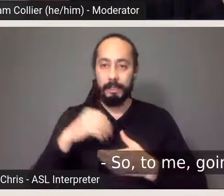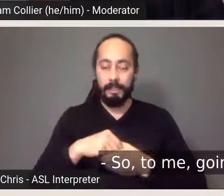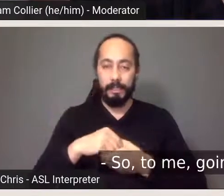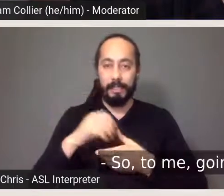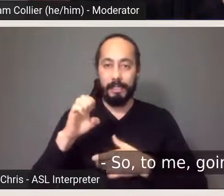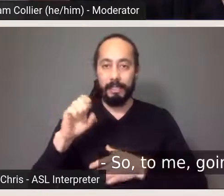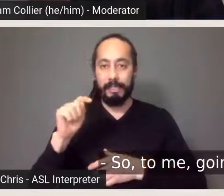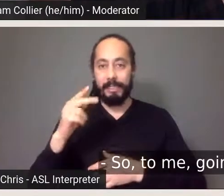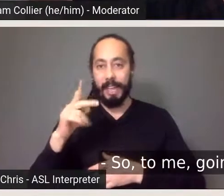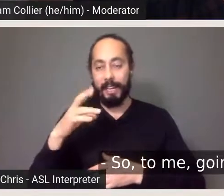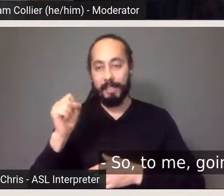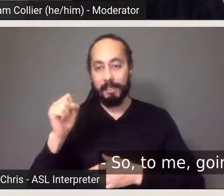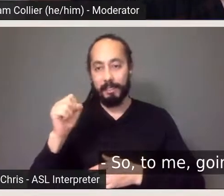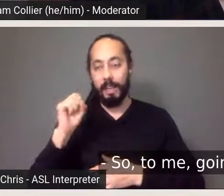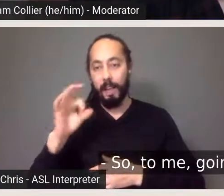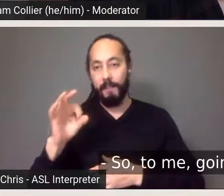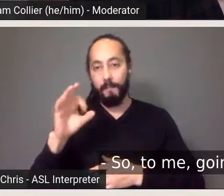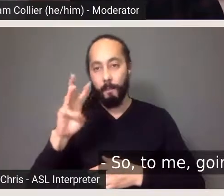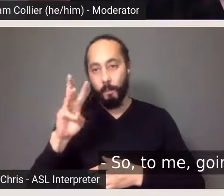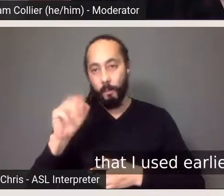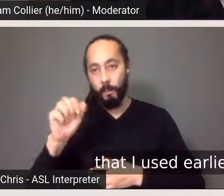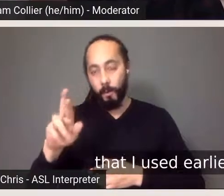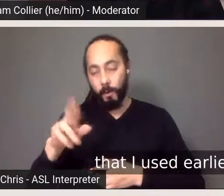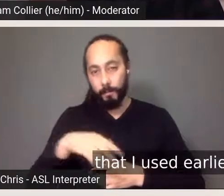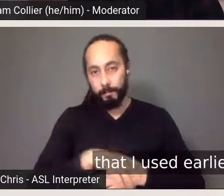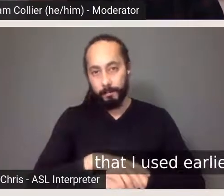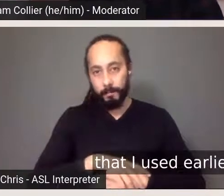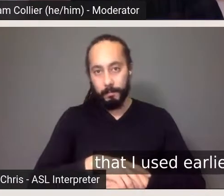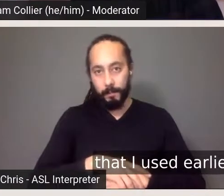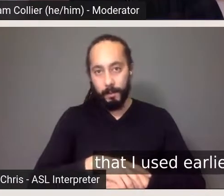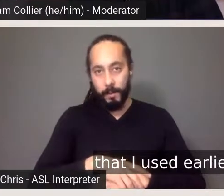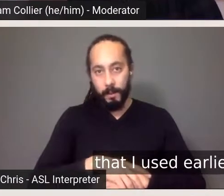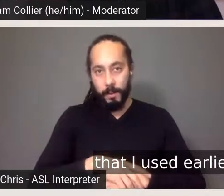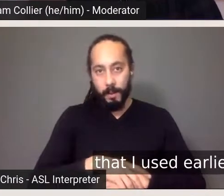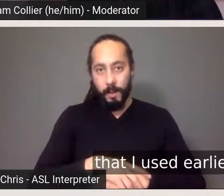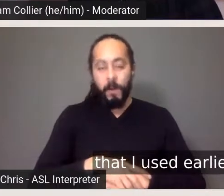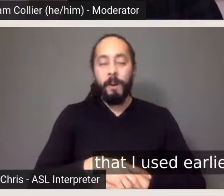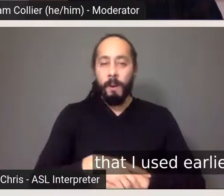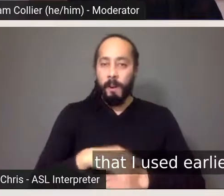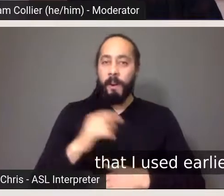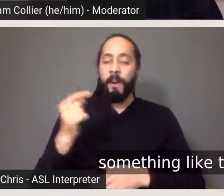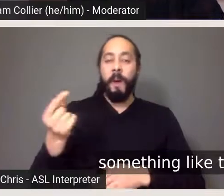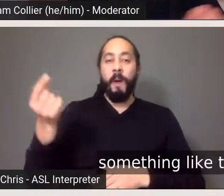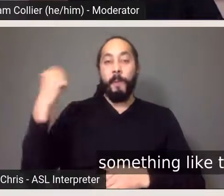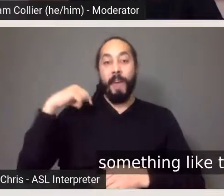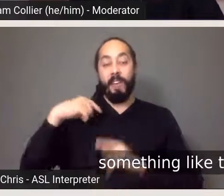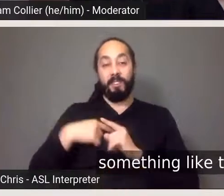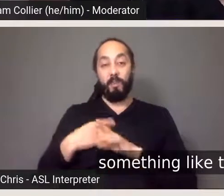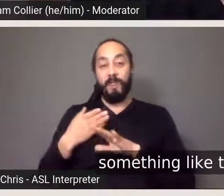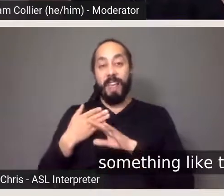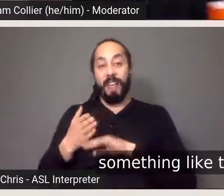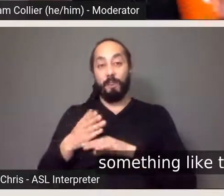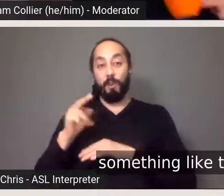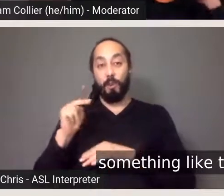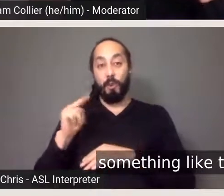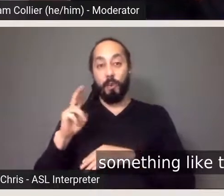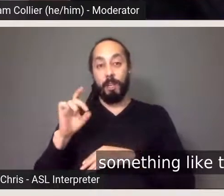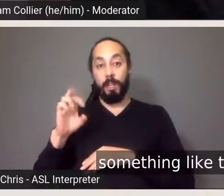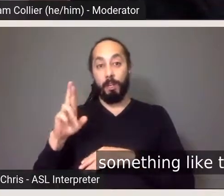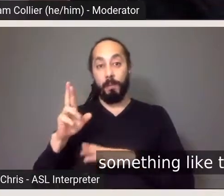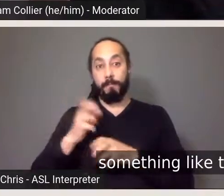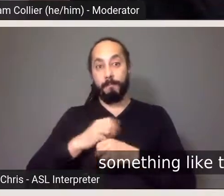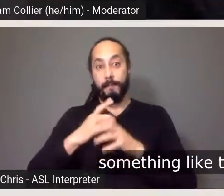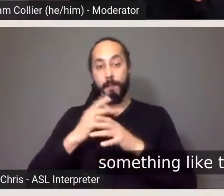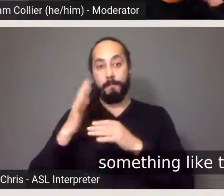So to me, going back to that example that I used earlier of the nuclear shadow, something like that is a really